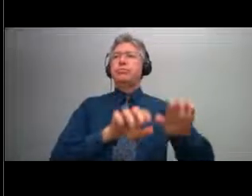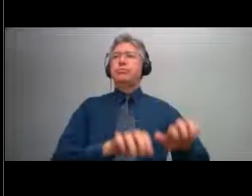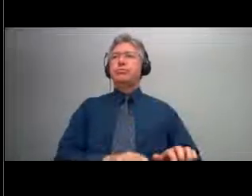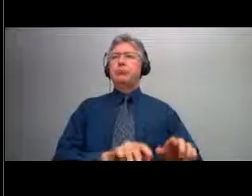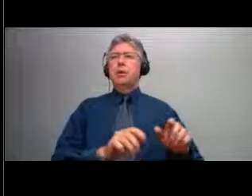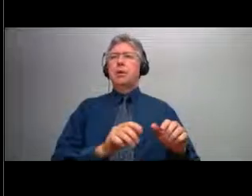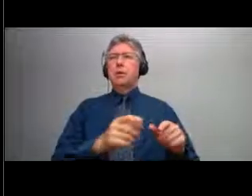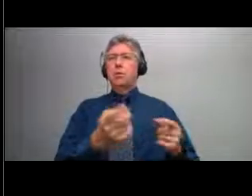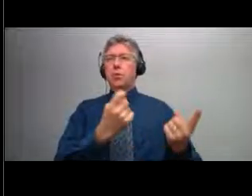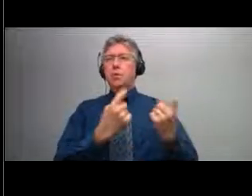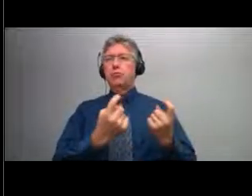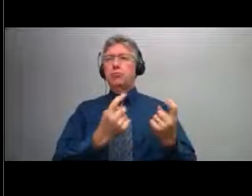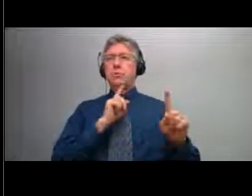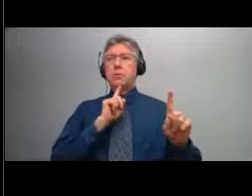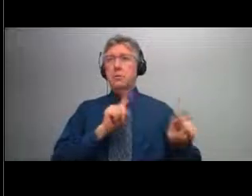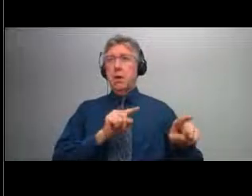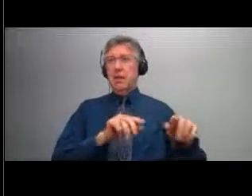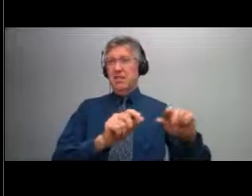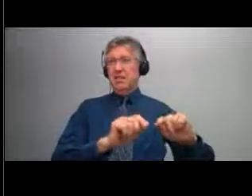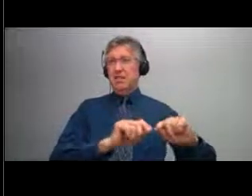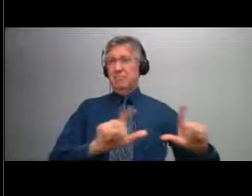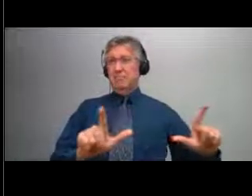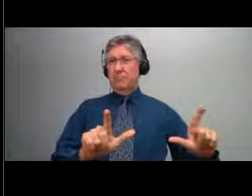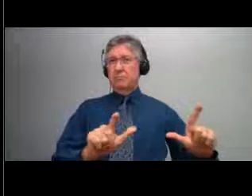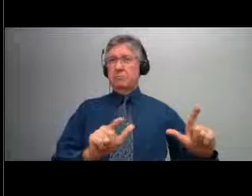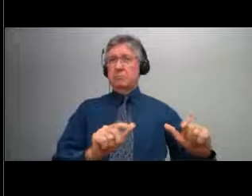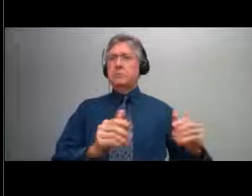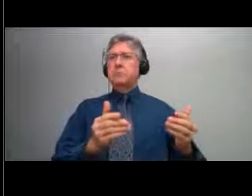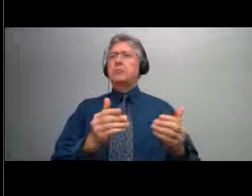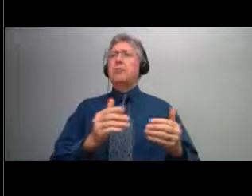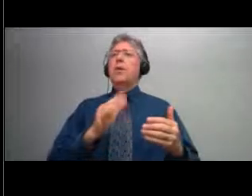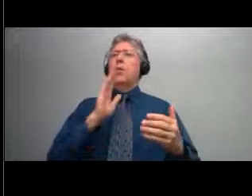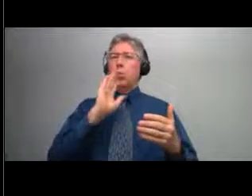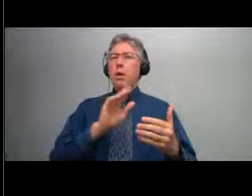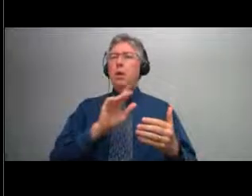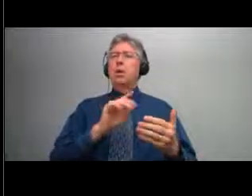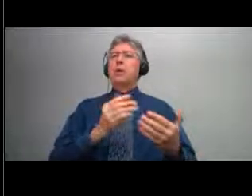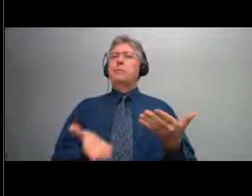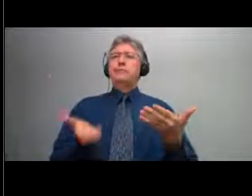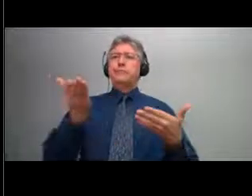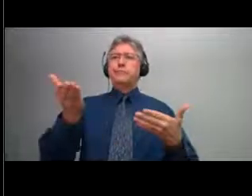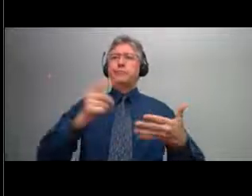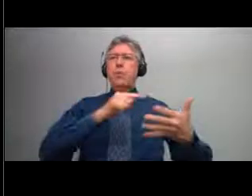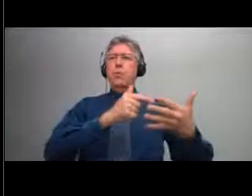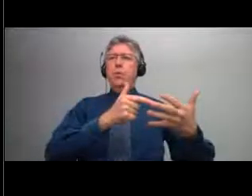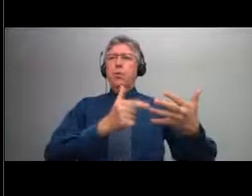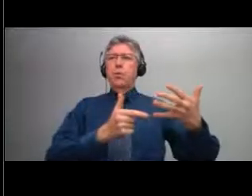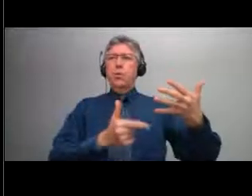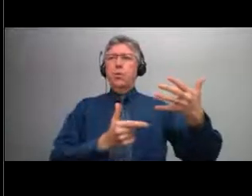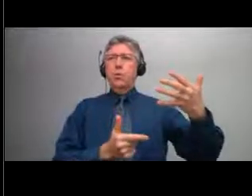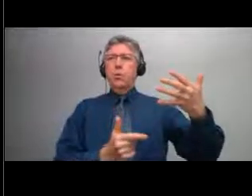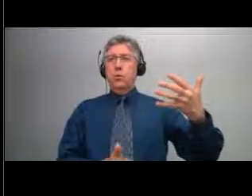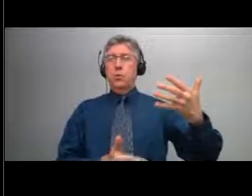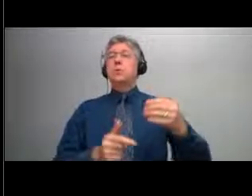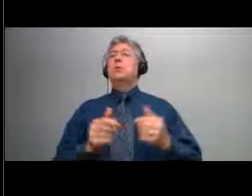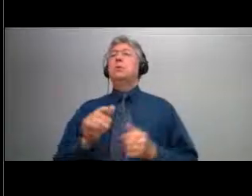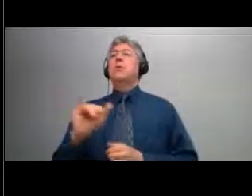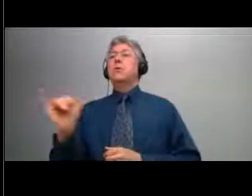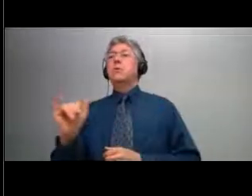comments we've received in the written question box in the order they were received. And we will also provide an opportunity